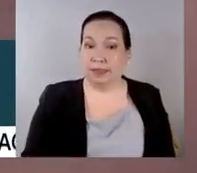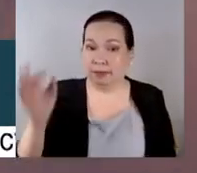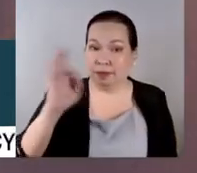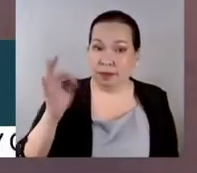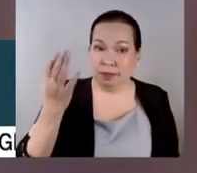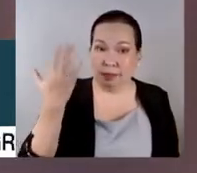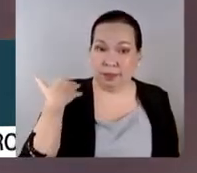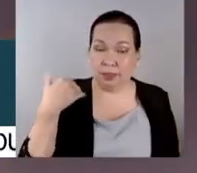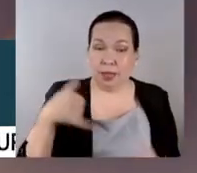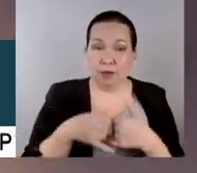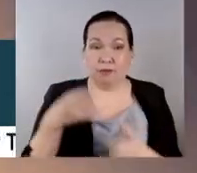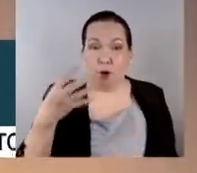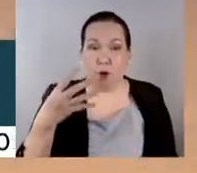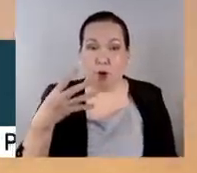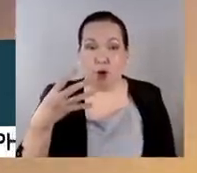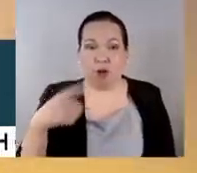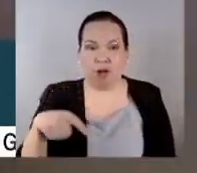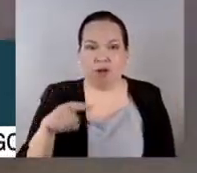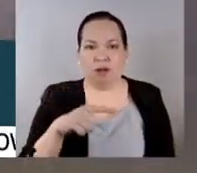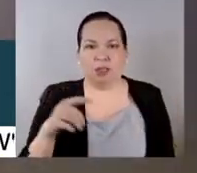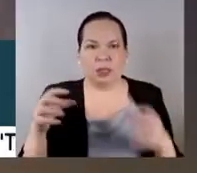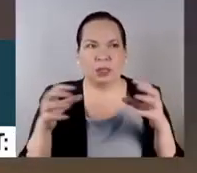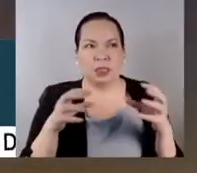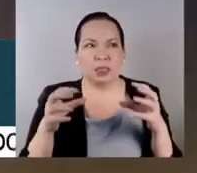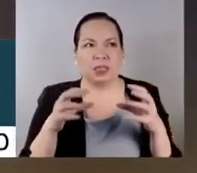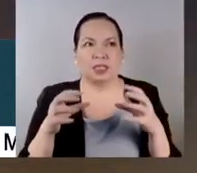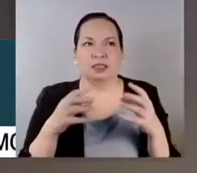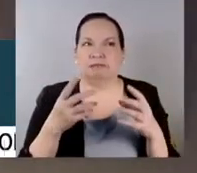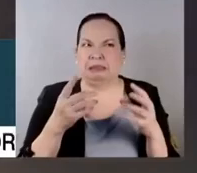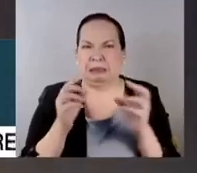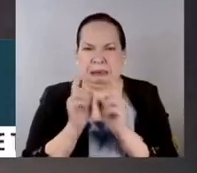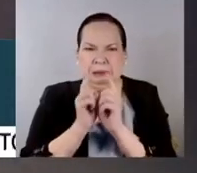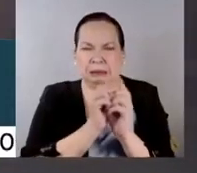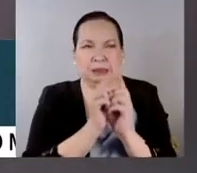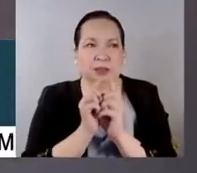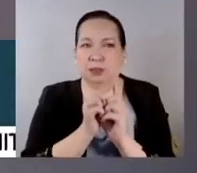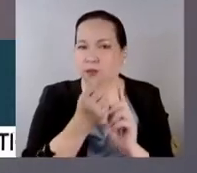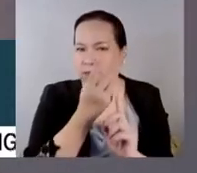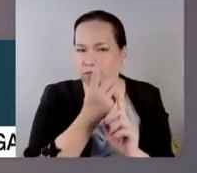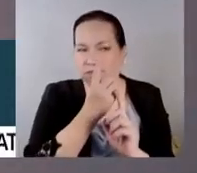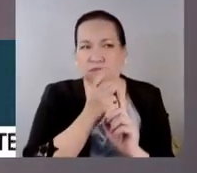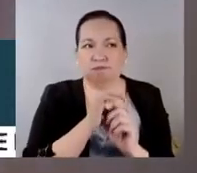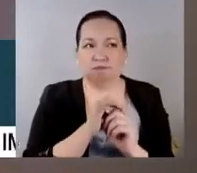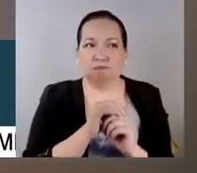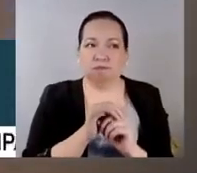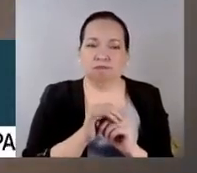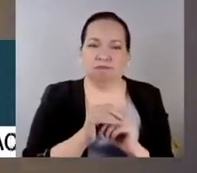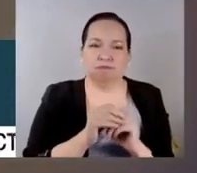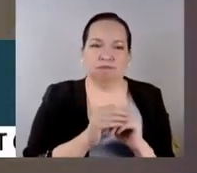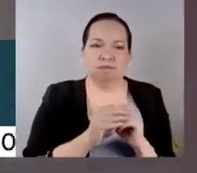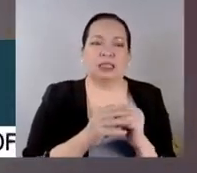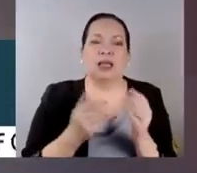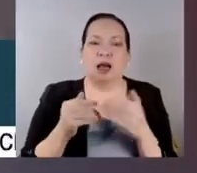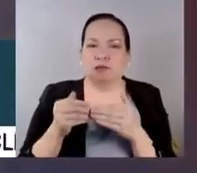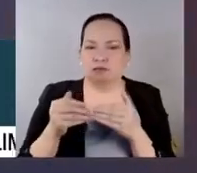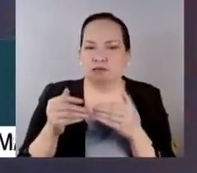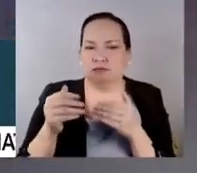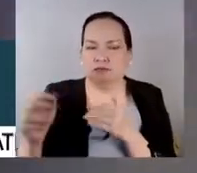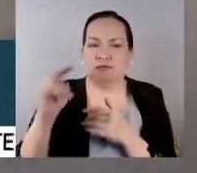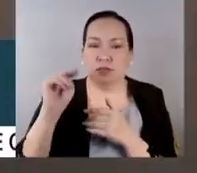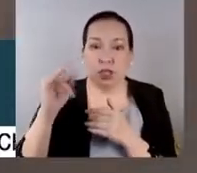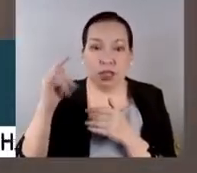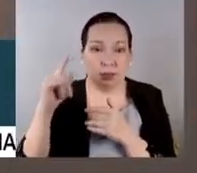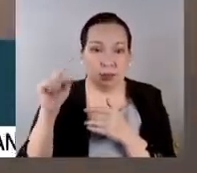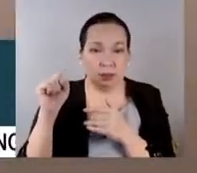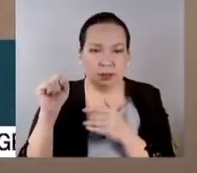4, Nikola Jokic faced foul trouble, and Jamal Murray had a poor shooting night. But it was Aaron Gordon leading the Nuggets in scoring with 27 points, while Bruce